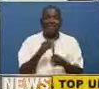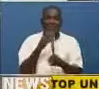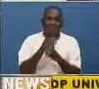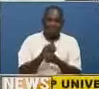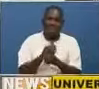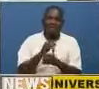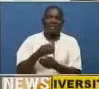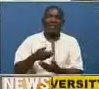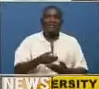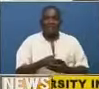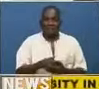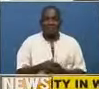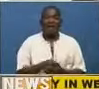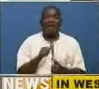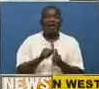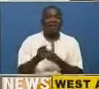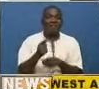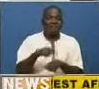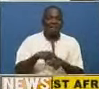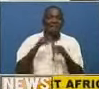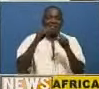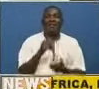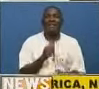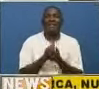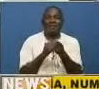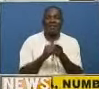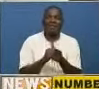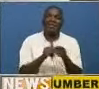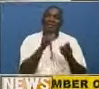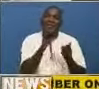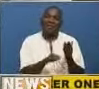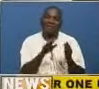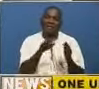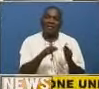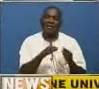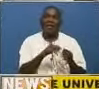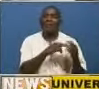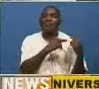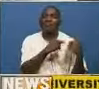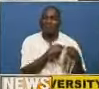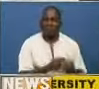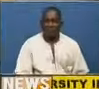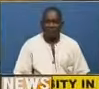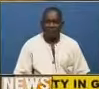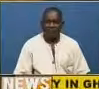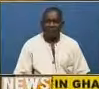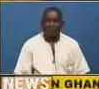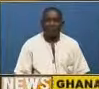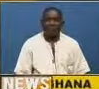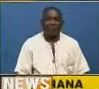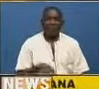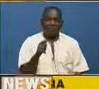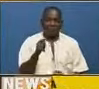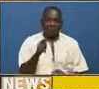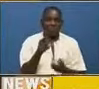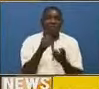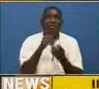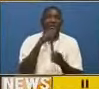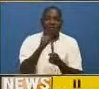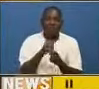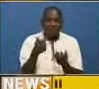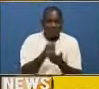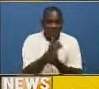care support in all forms to lessen the burden on the teenage mother. With its mission to ensure